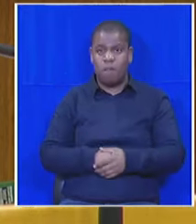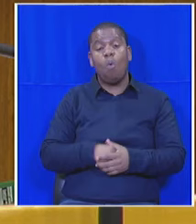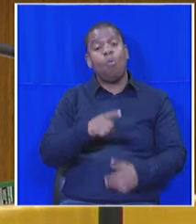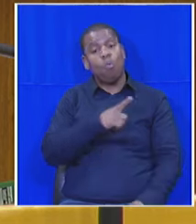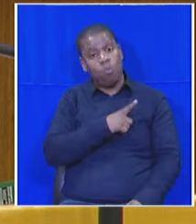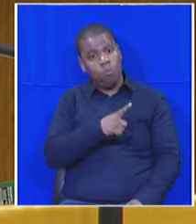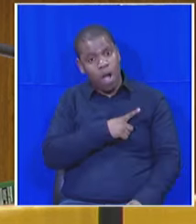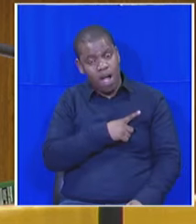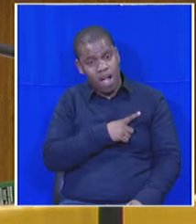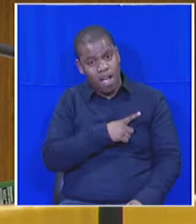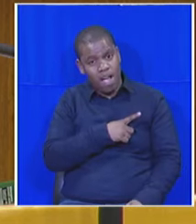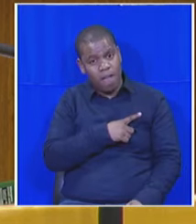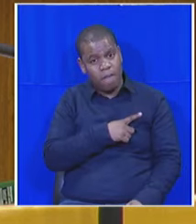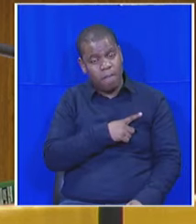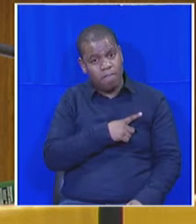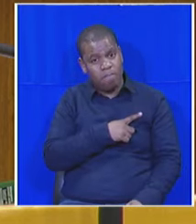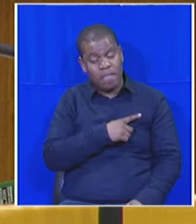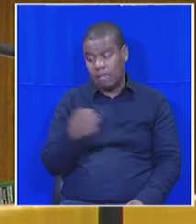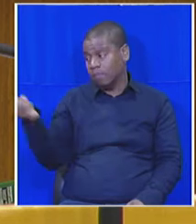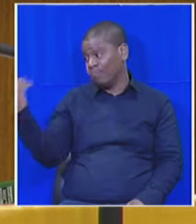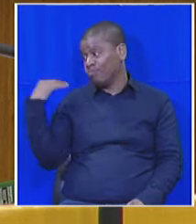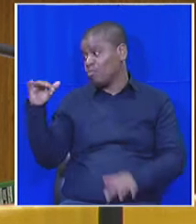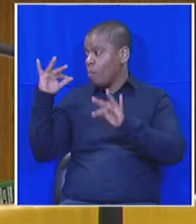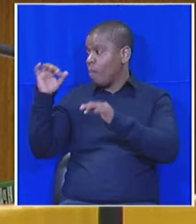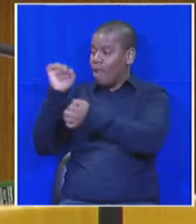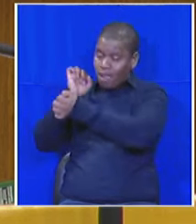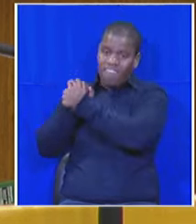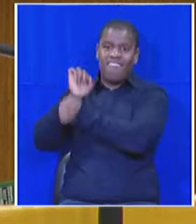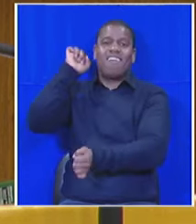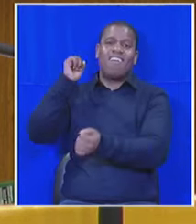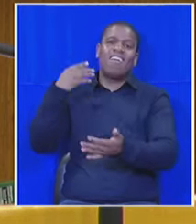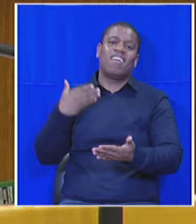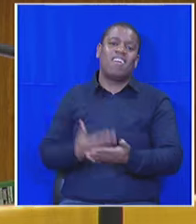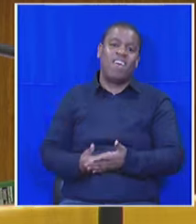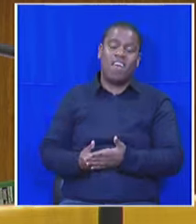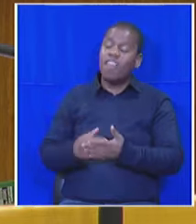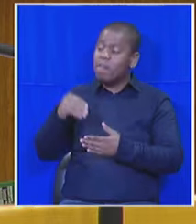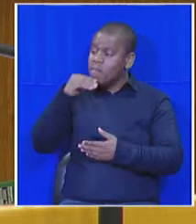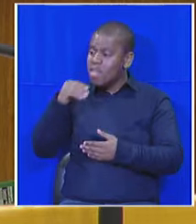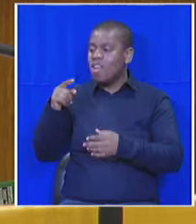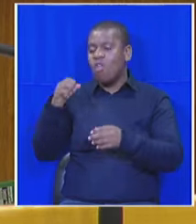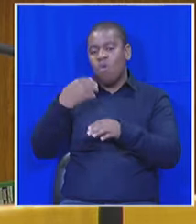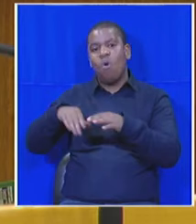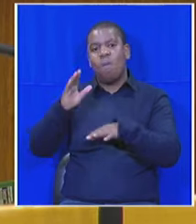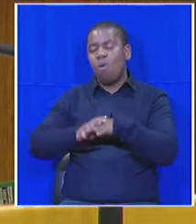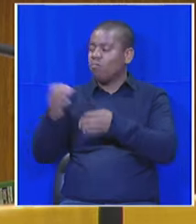because it will liberate the poor from the shackles of poverty.